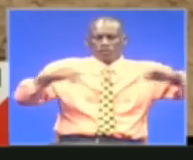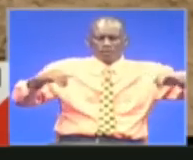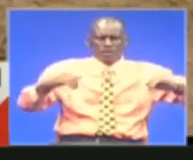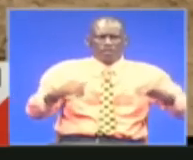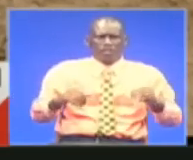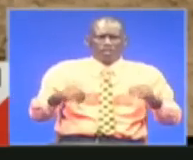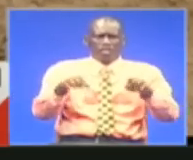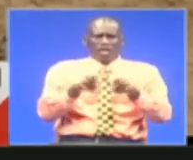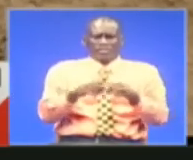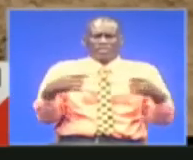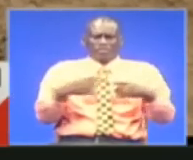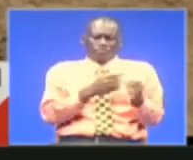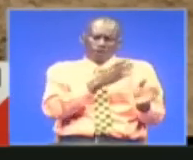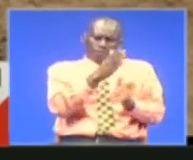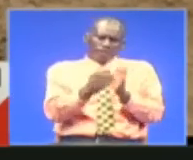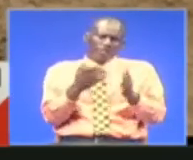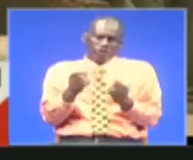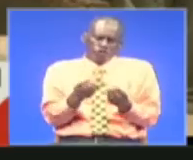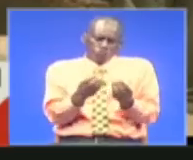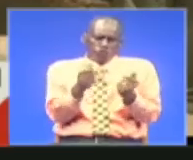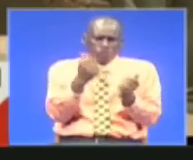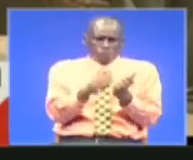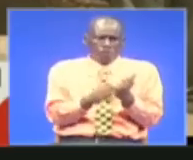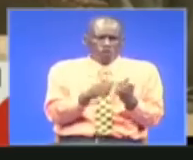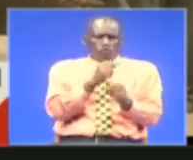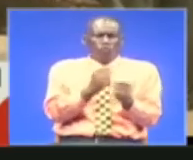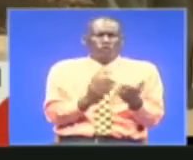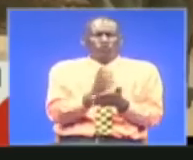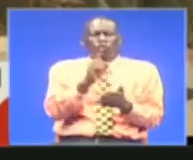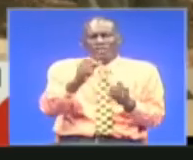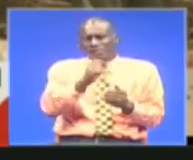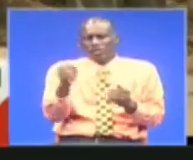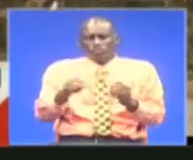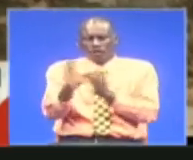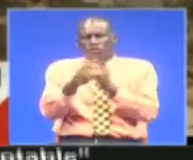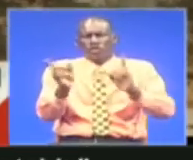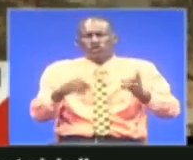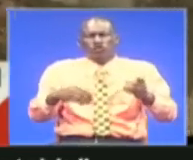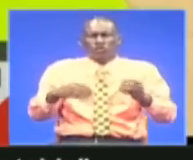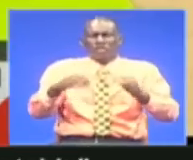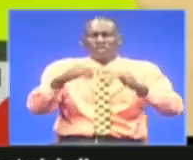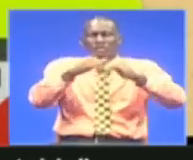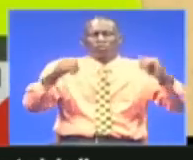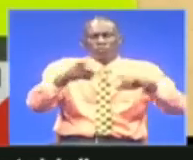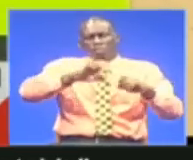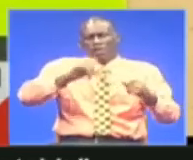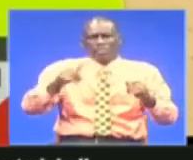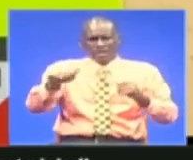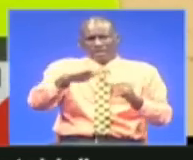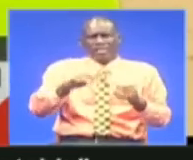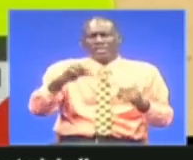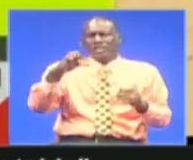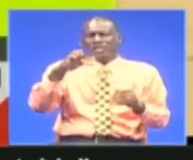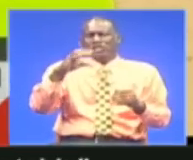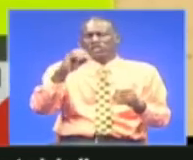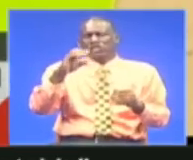While temporary measures are being put in place to ensure that one part of the country is not cut off from the rest of the world, geologists say that it